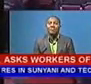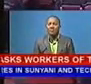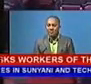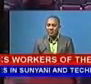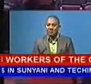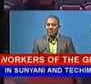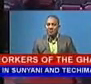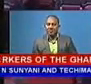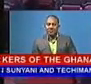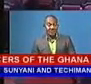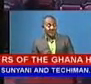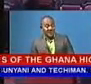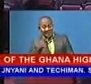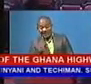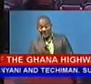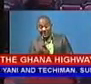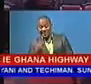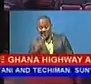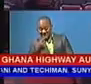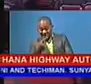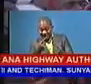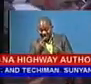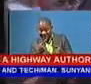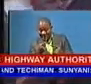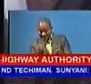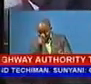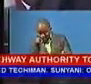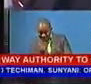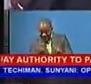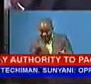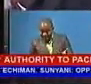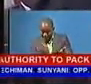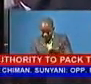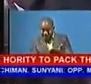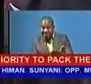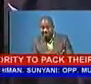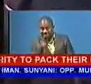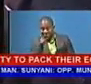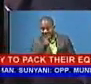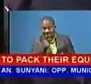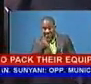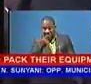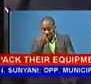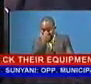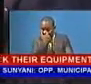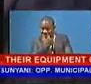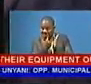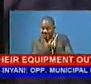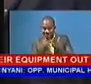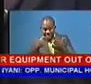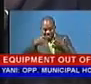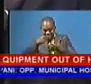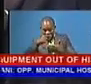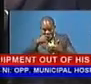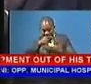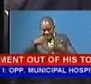My Lord, he indicated it, and in fact, it was on the record. He actually, in the list that we had, he had ticked them